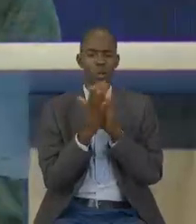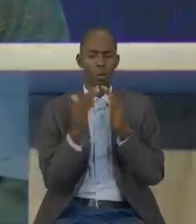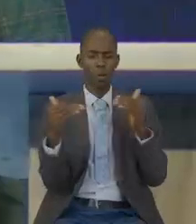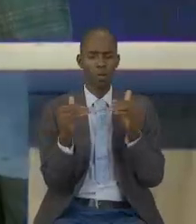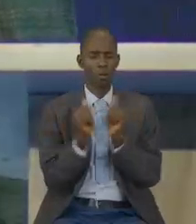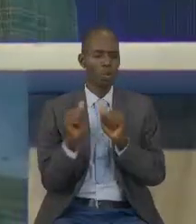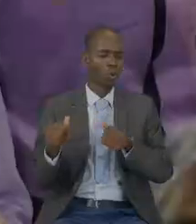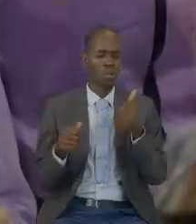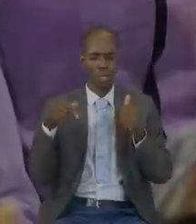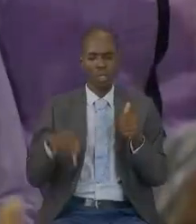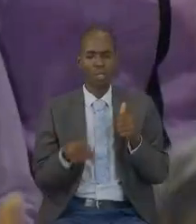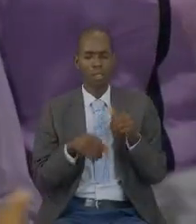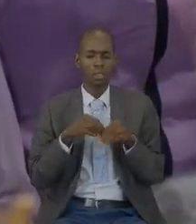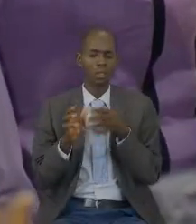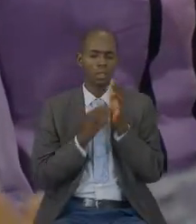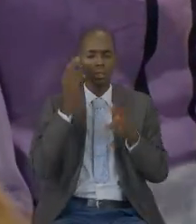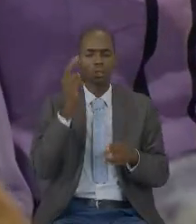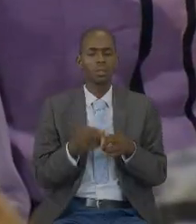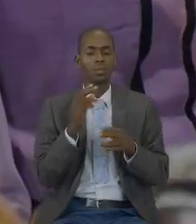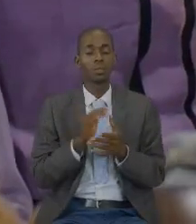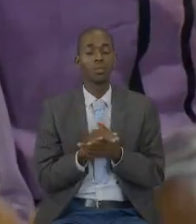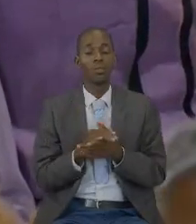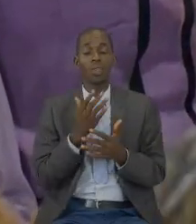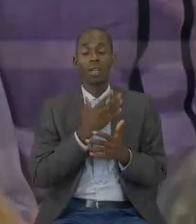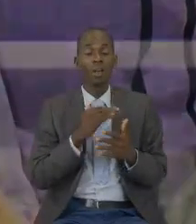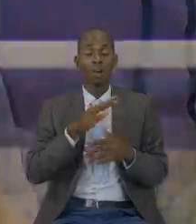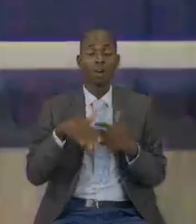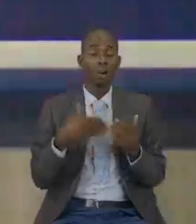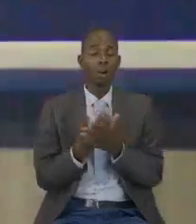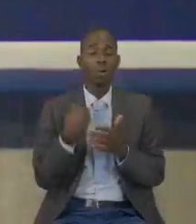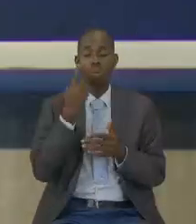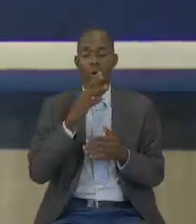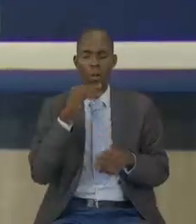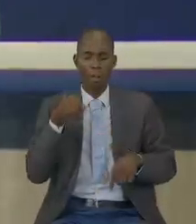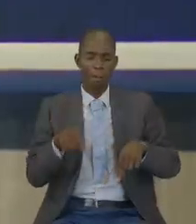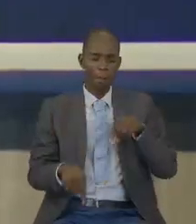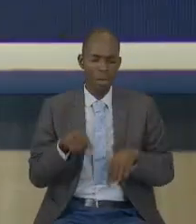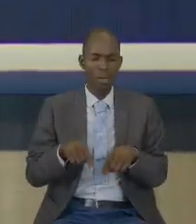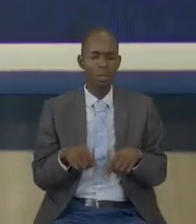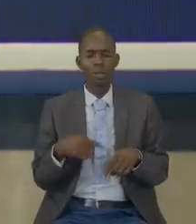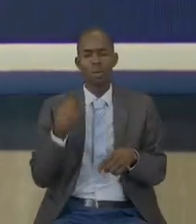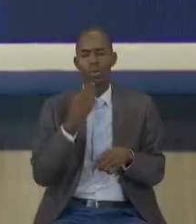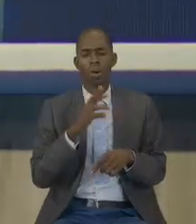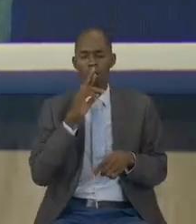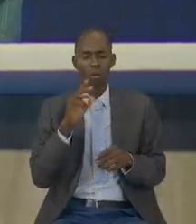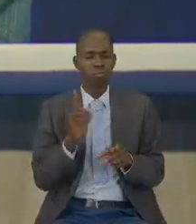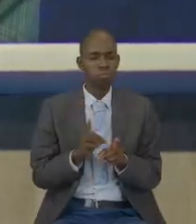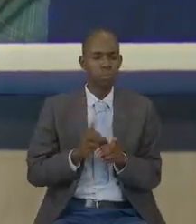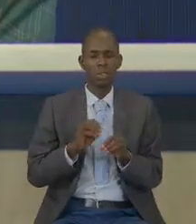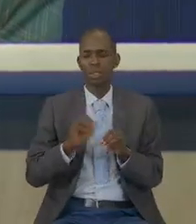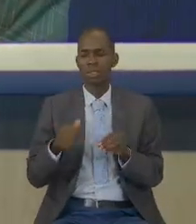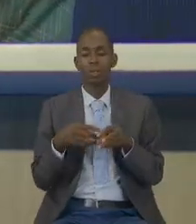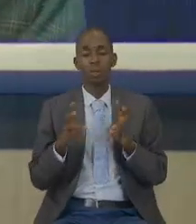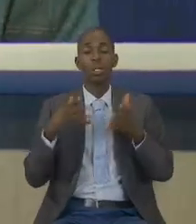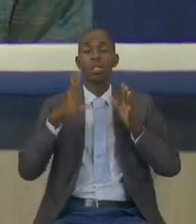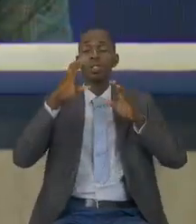in Jesus' name. And those who are paralyzed and impotent in any way, let your strength